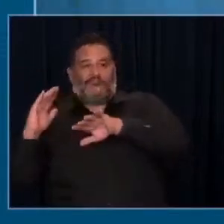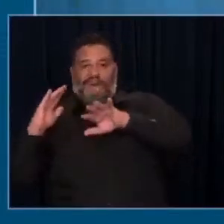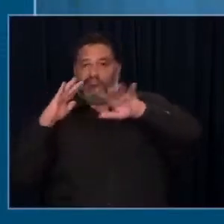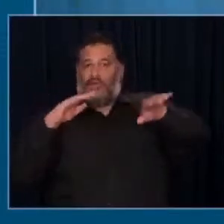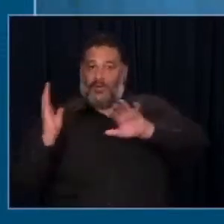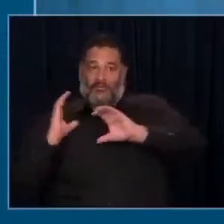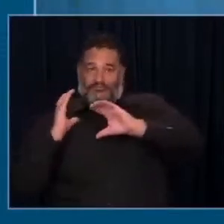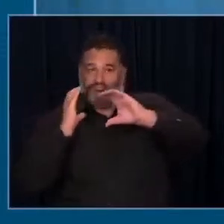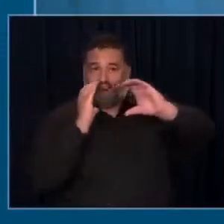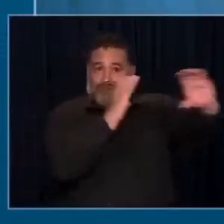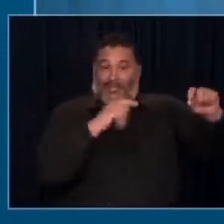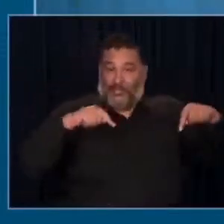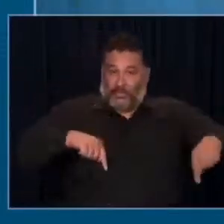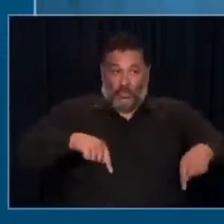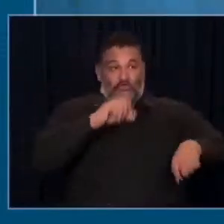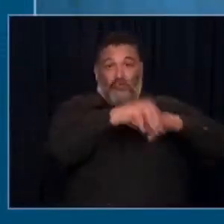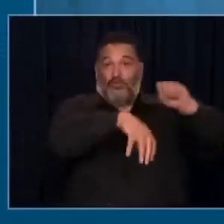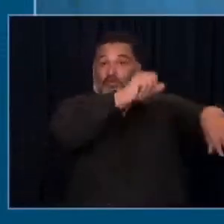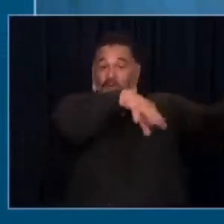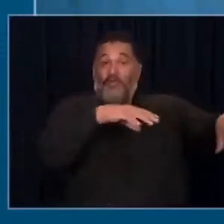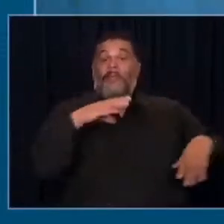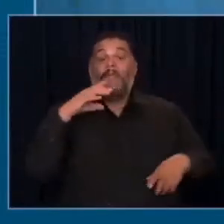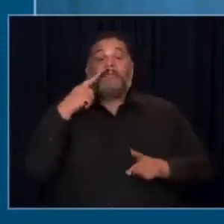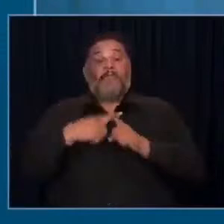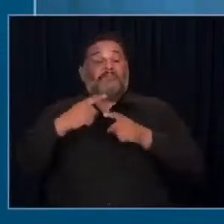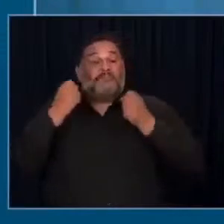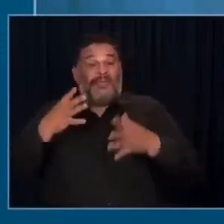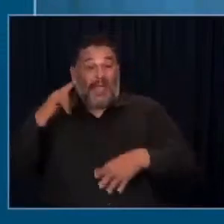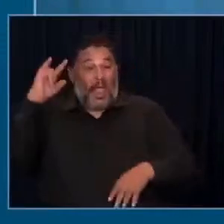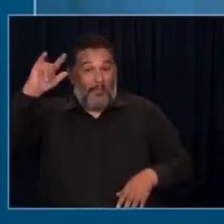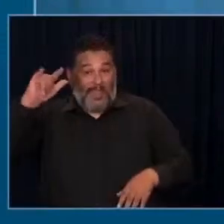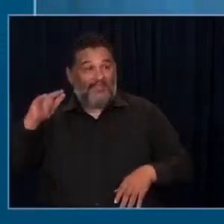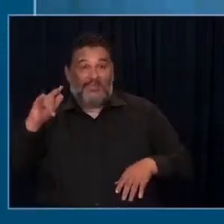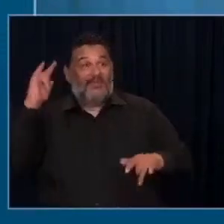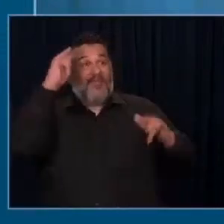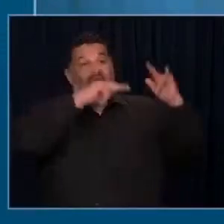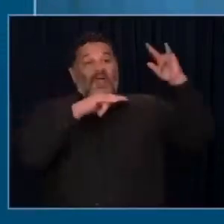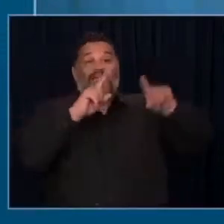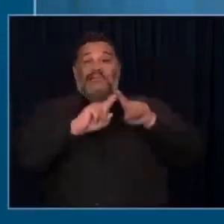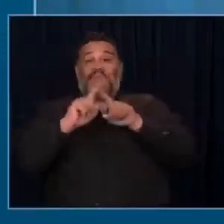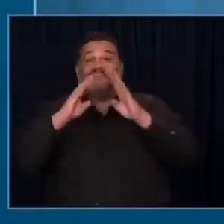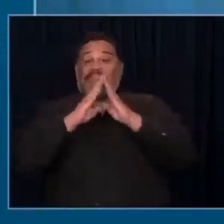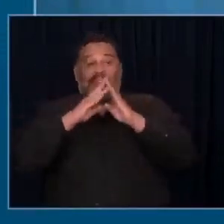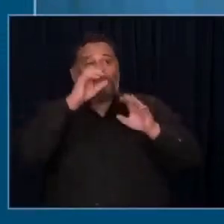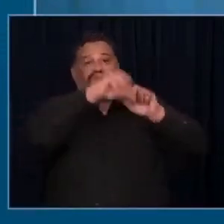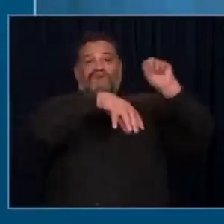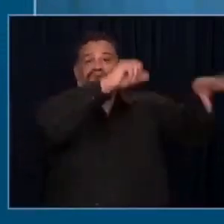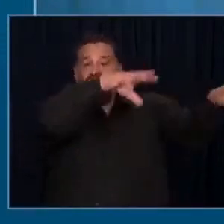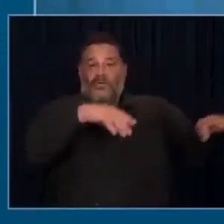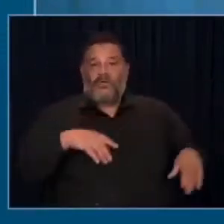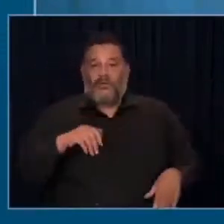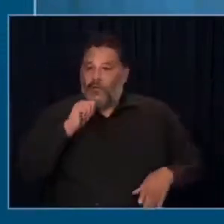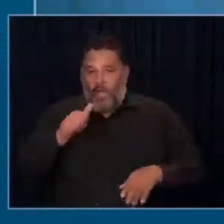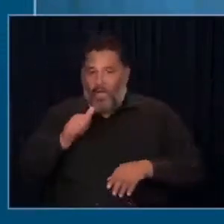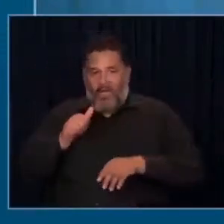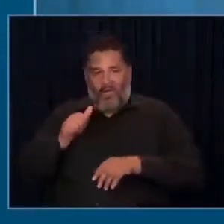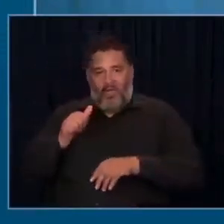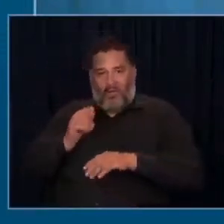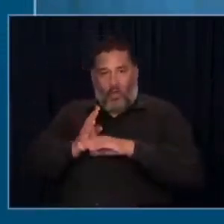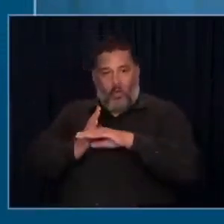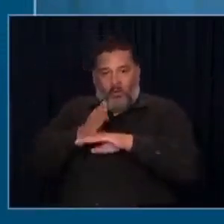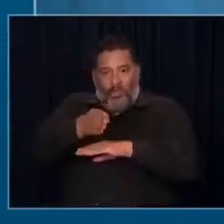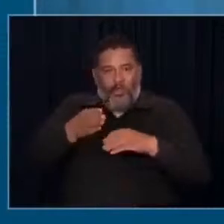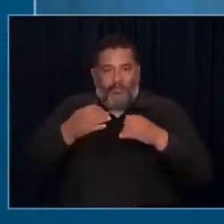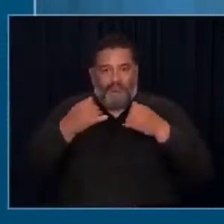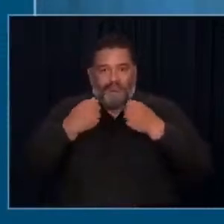multiple planes where they're flying them into different ones. We're not actually having them cross their southern border. We're actually